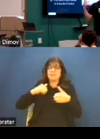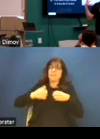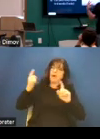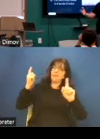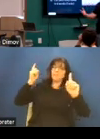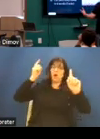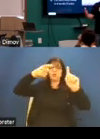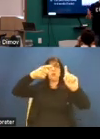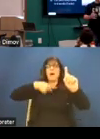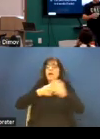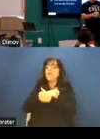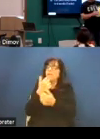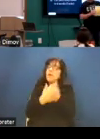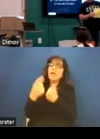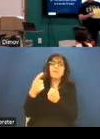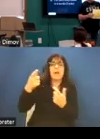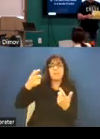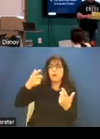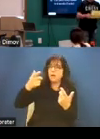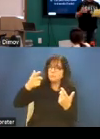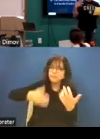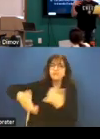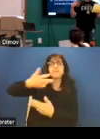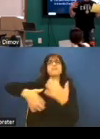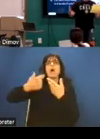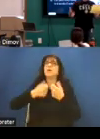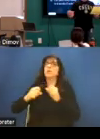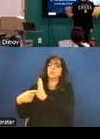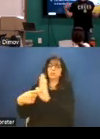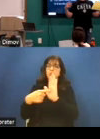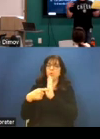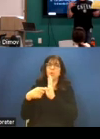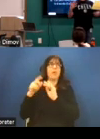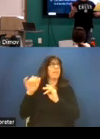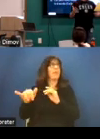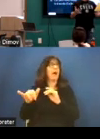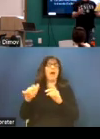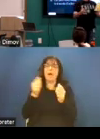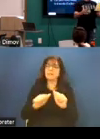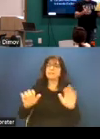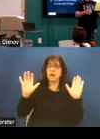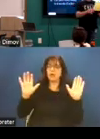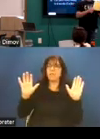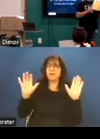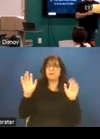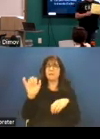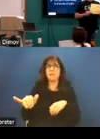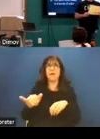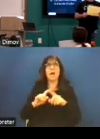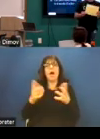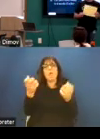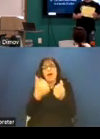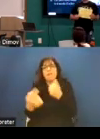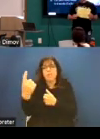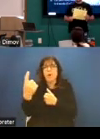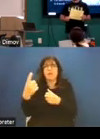love everybody that I'm with. I try to show that and sacrifice to that, and I want